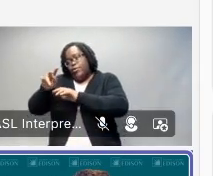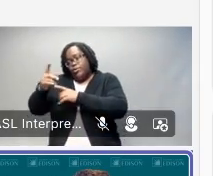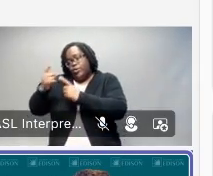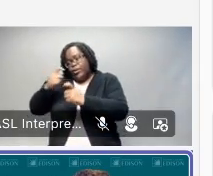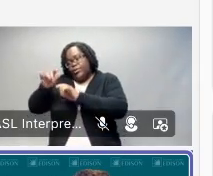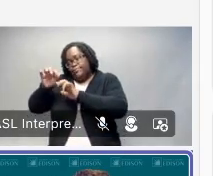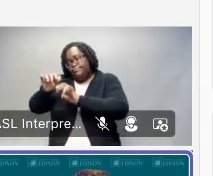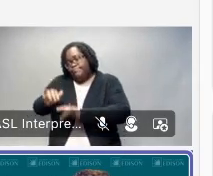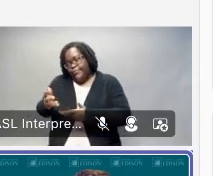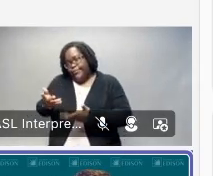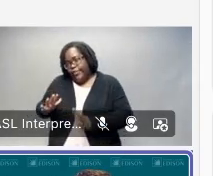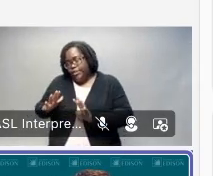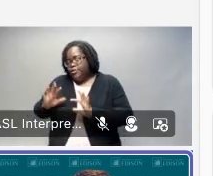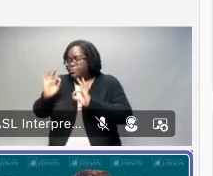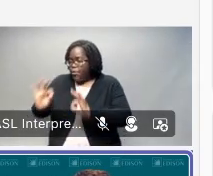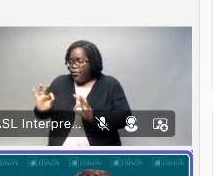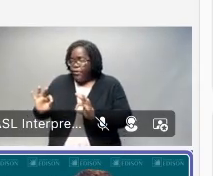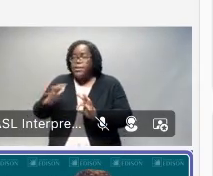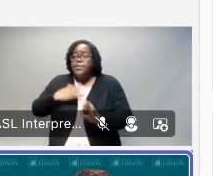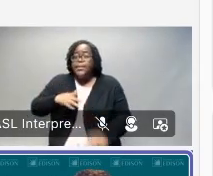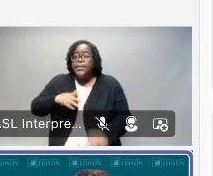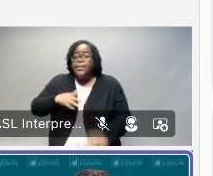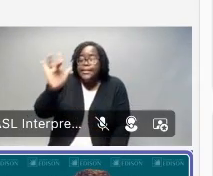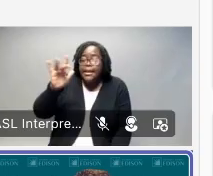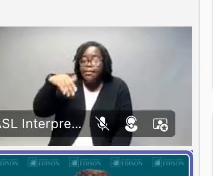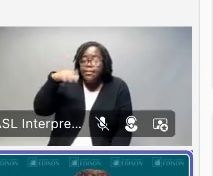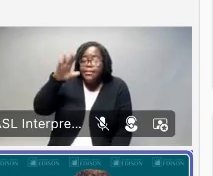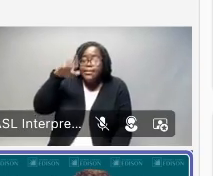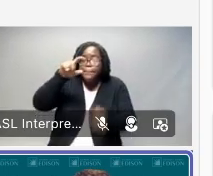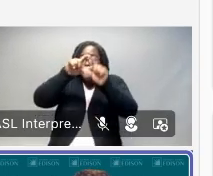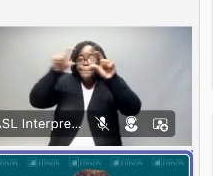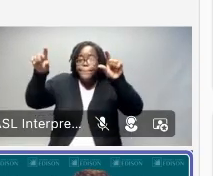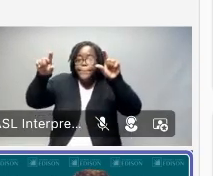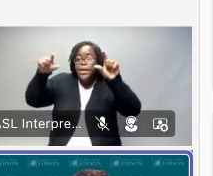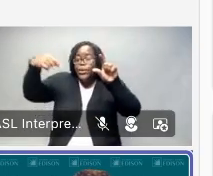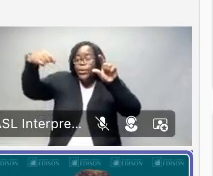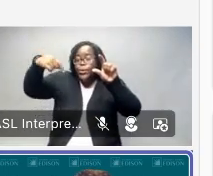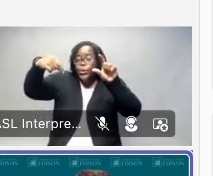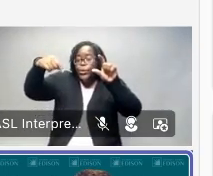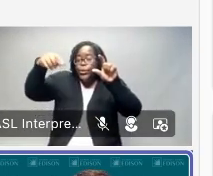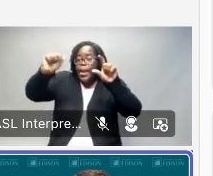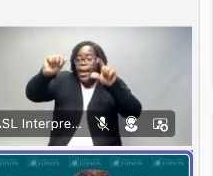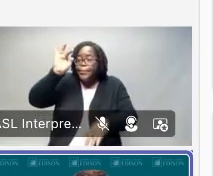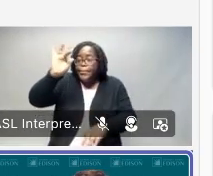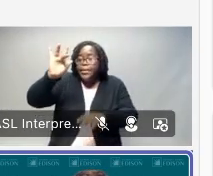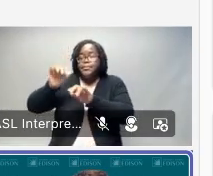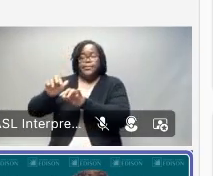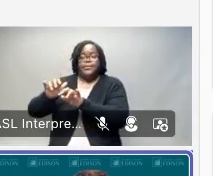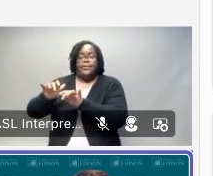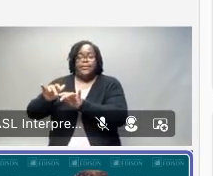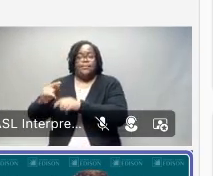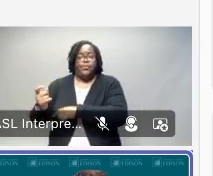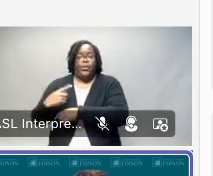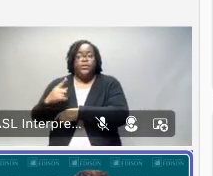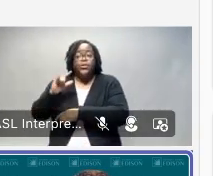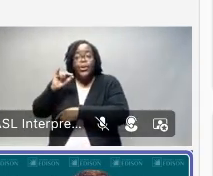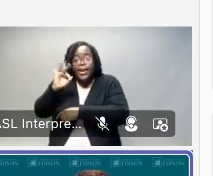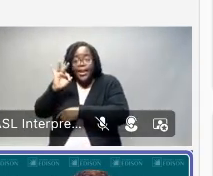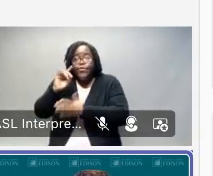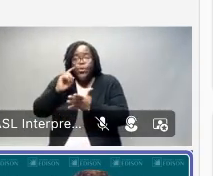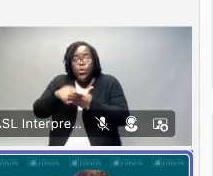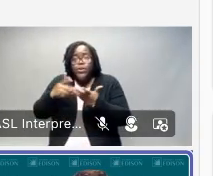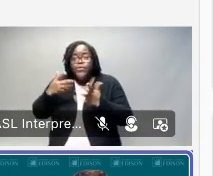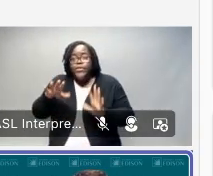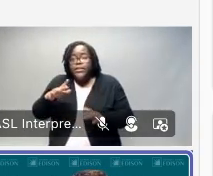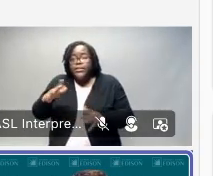which is great. Please click on that Q&A bubble at the top. You can type in your question, or if there's a question that's already been asked that you like,